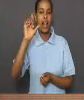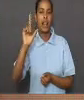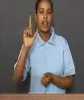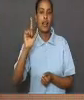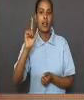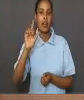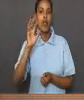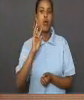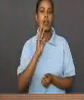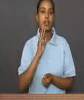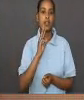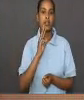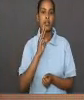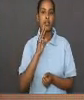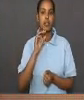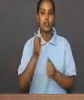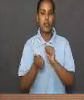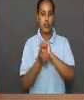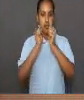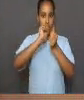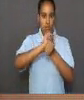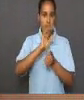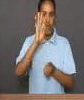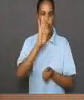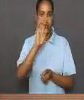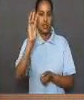460 milliliters of water into